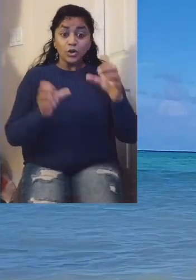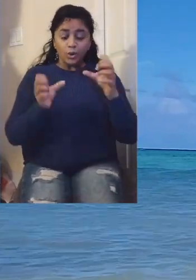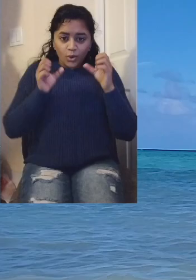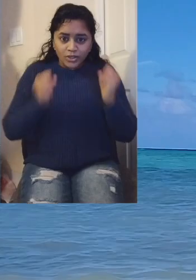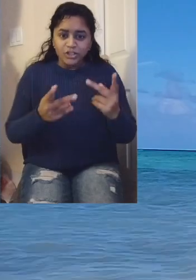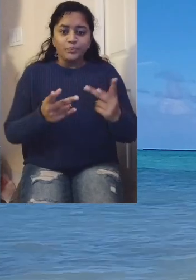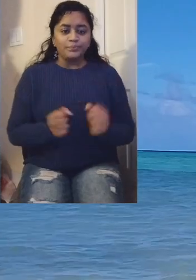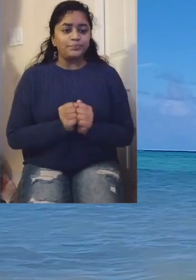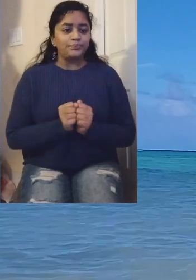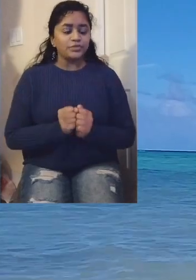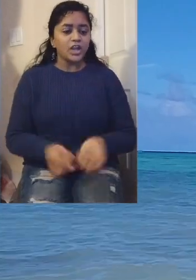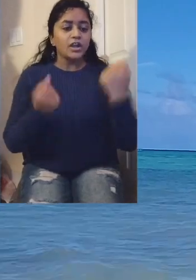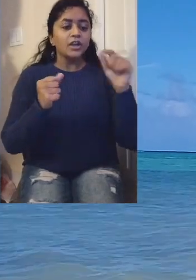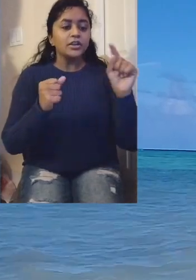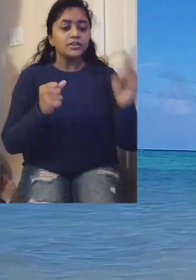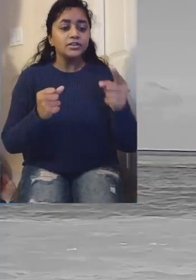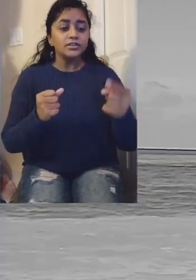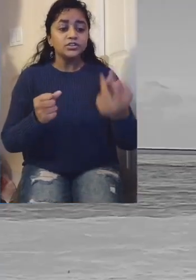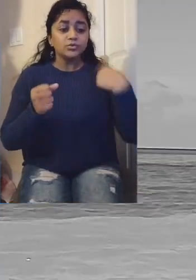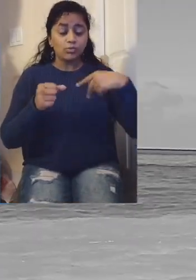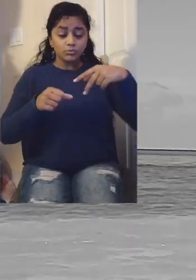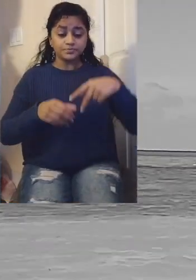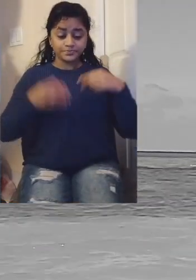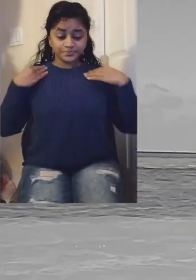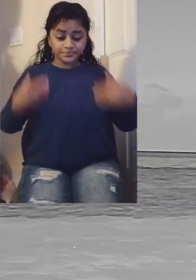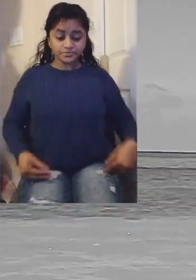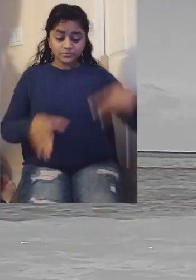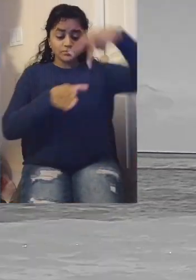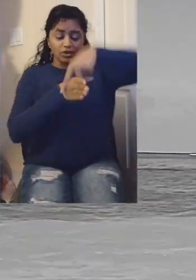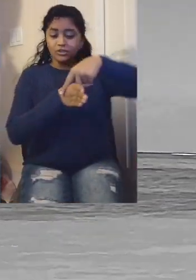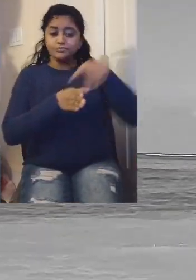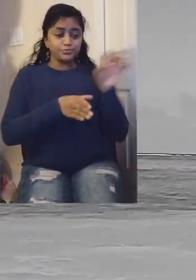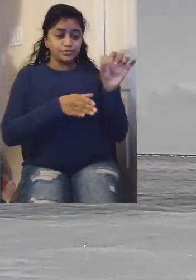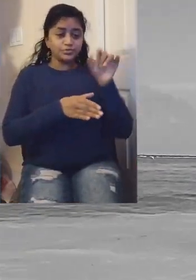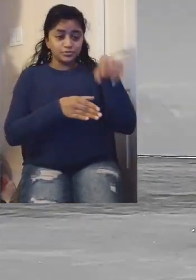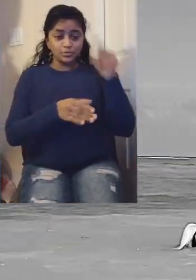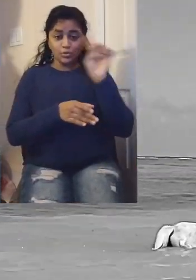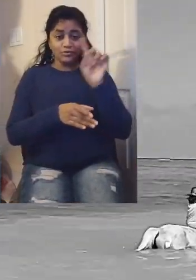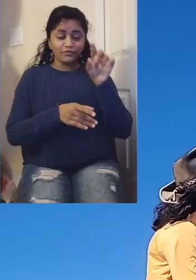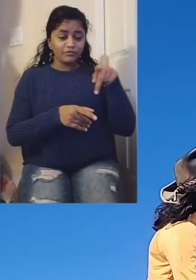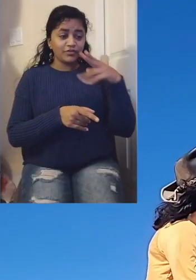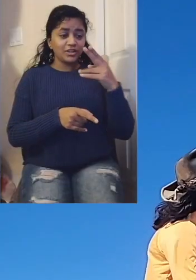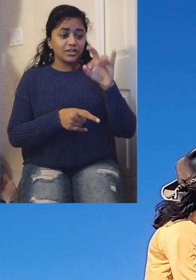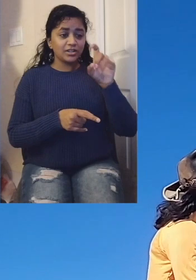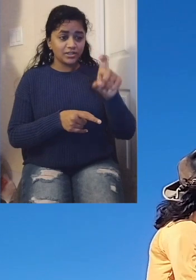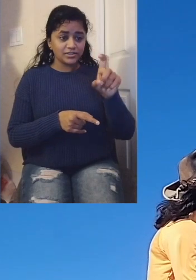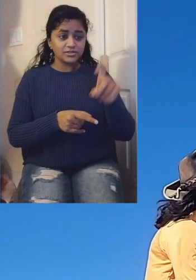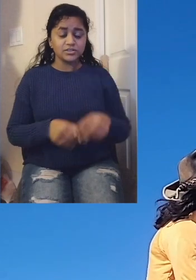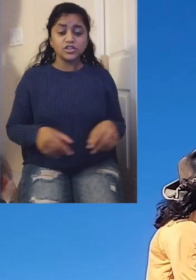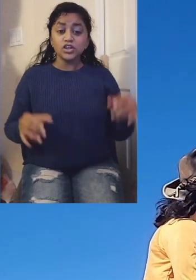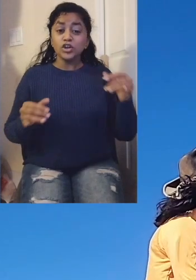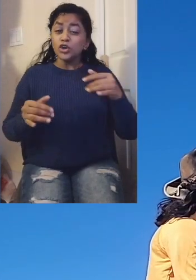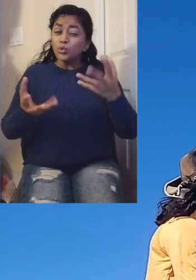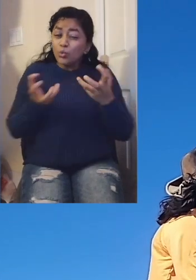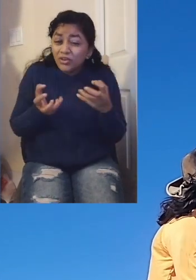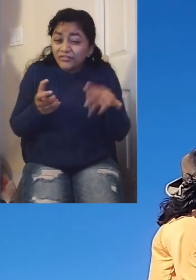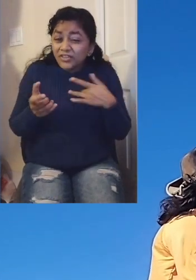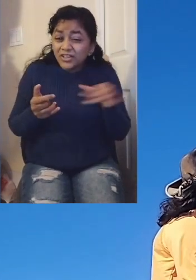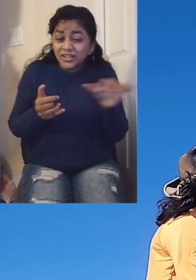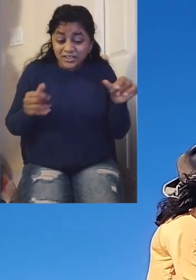with the horses, and it's a bareback experience. And then we ride back. And then I also